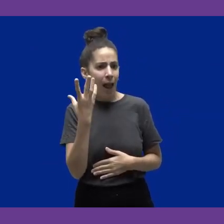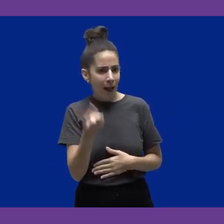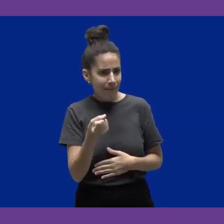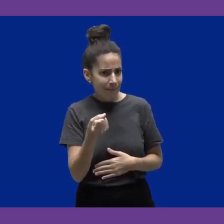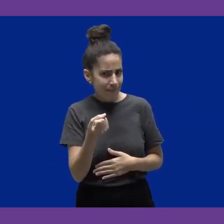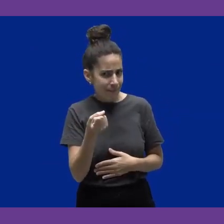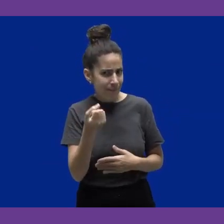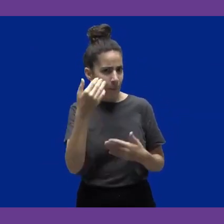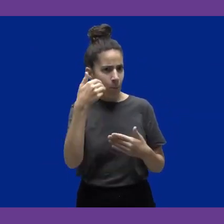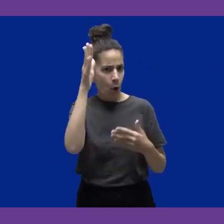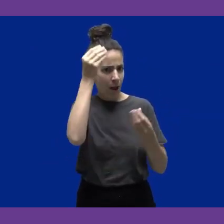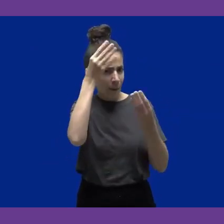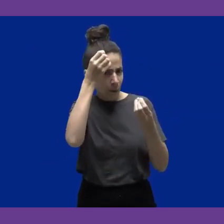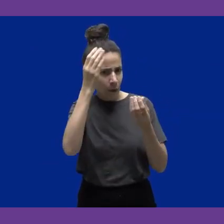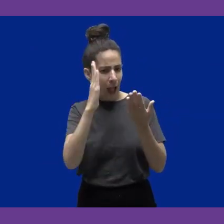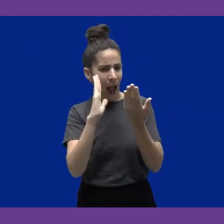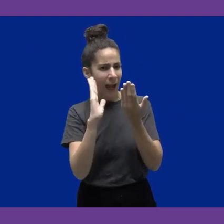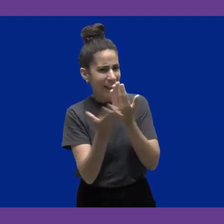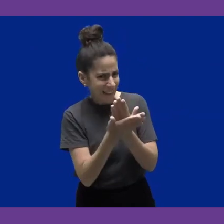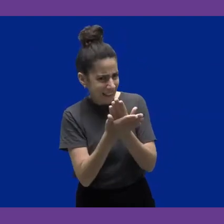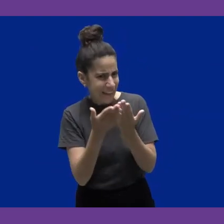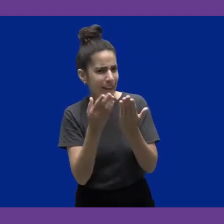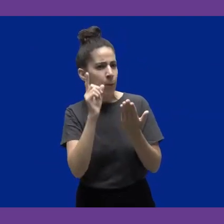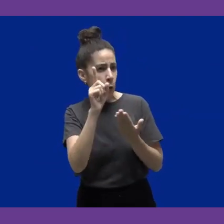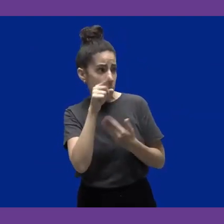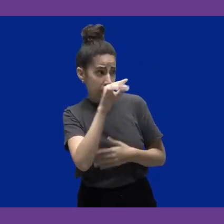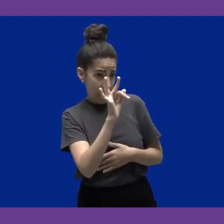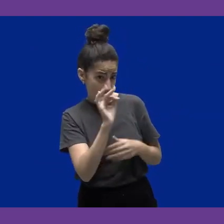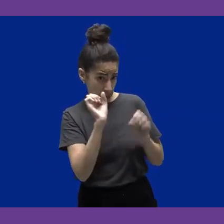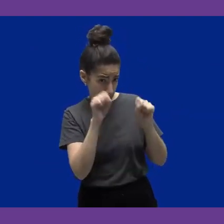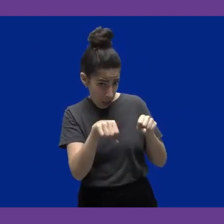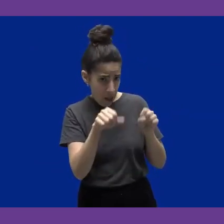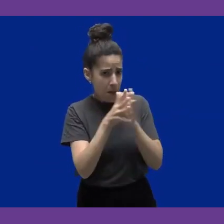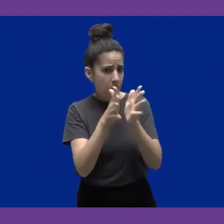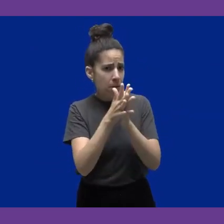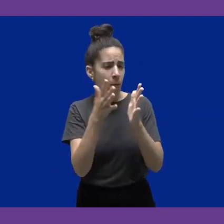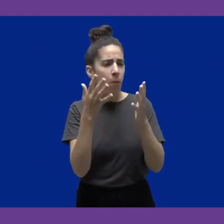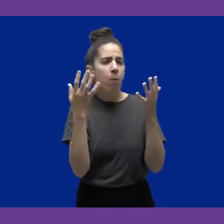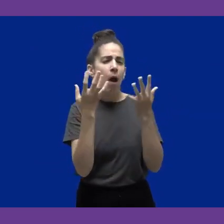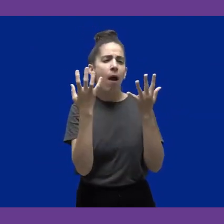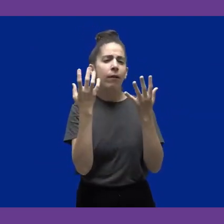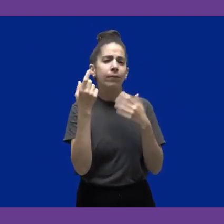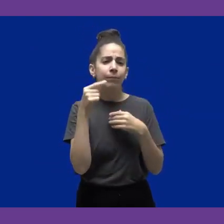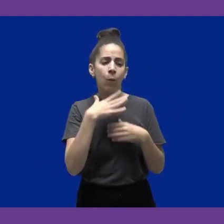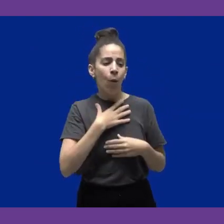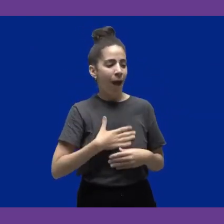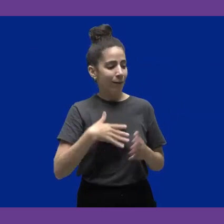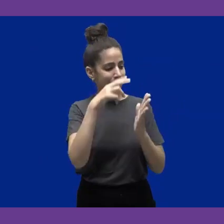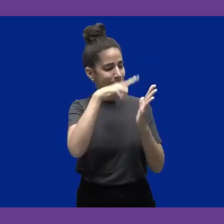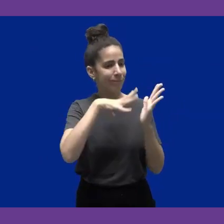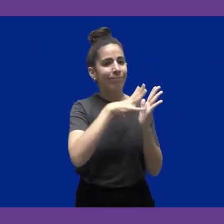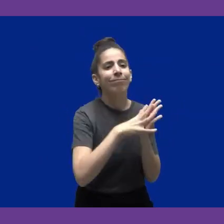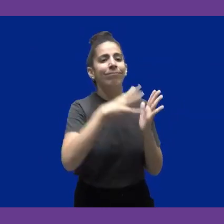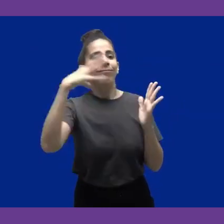this principle of understandable and understandability has been taken into account in the ICT standard, for example?